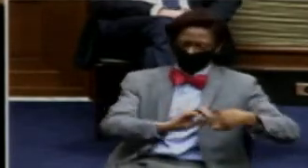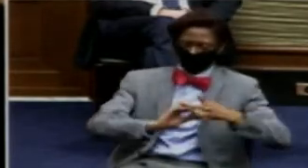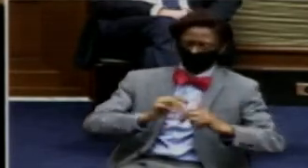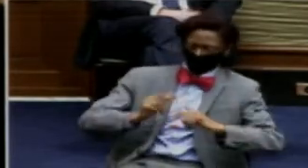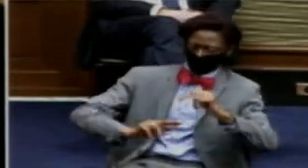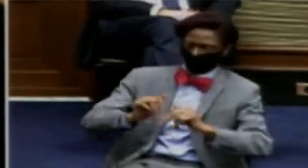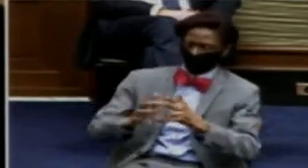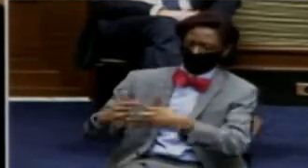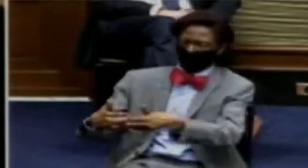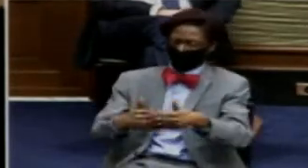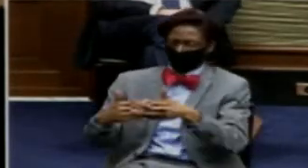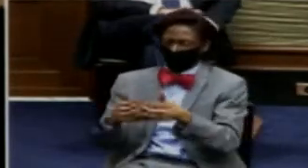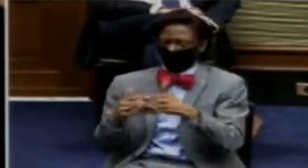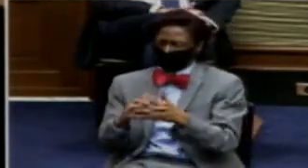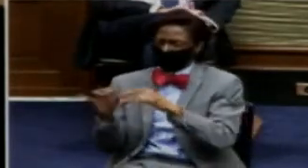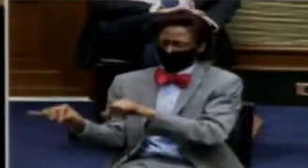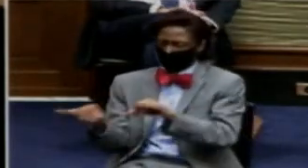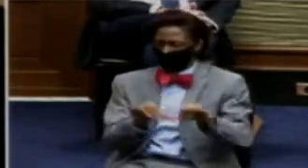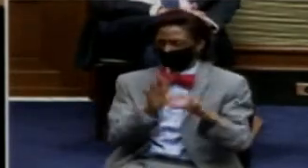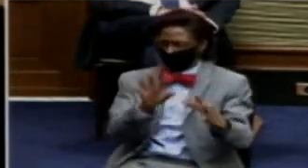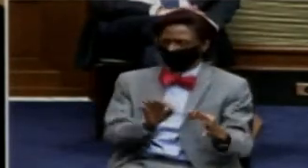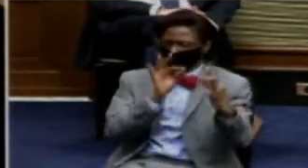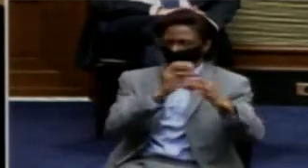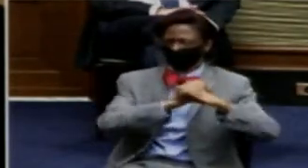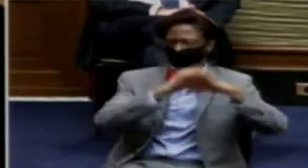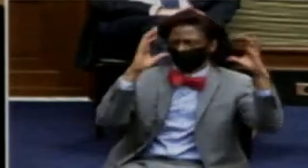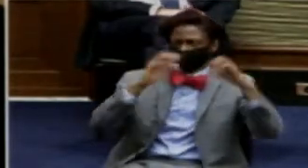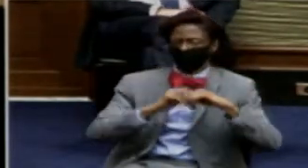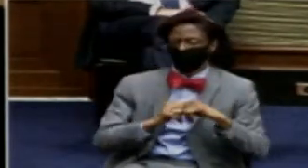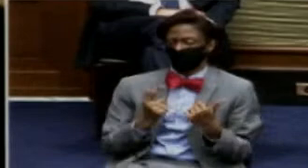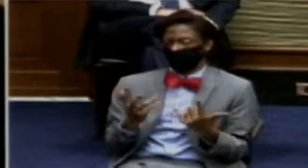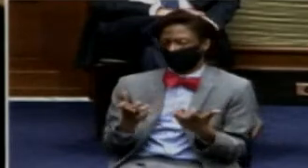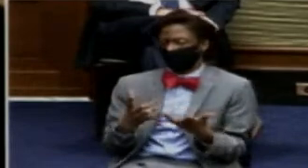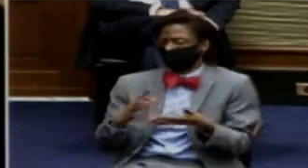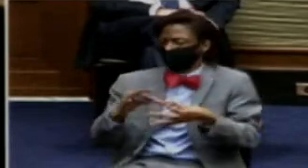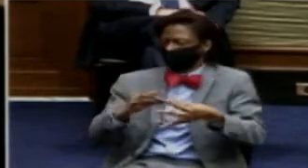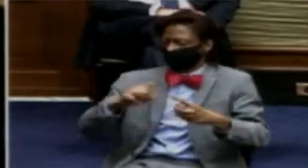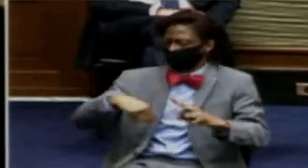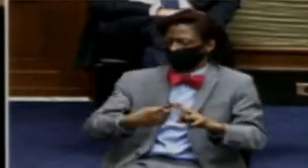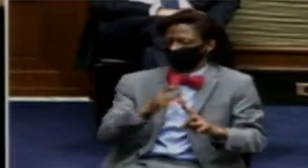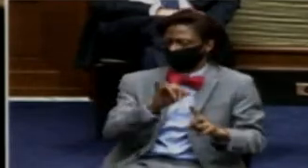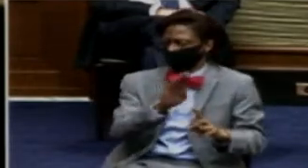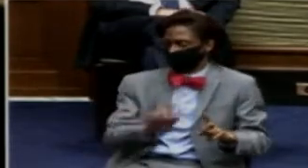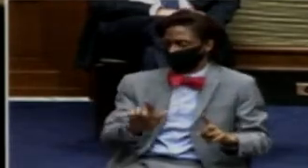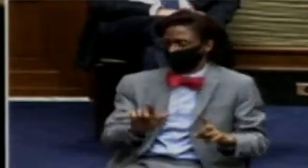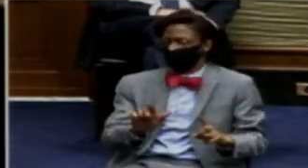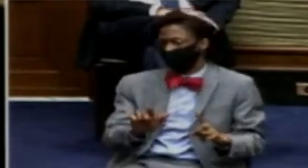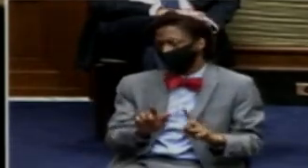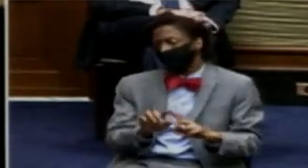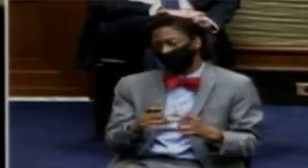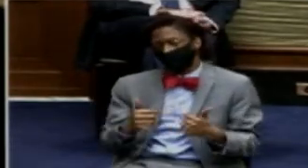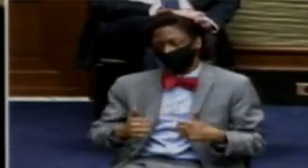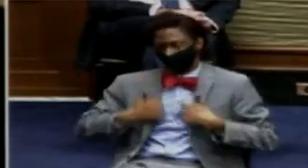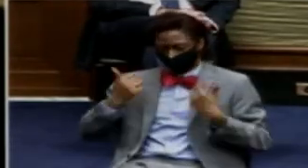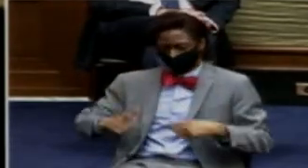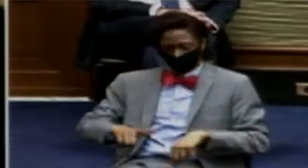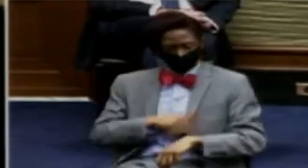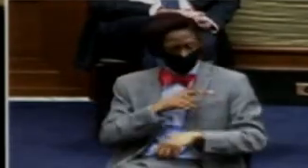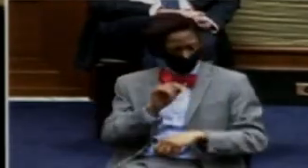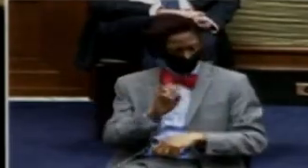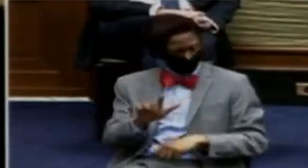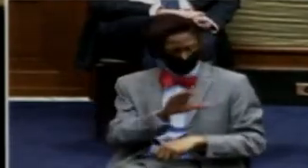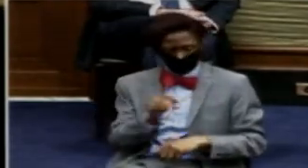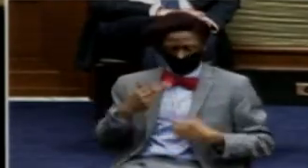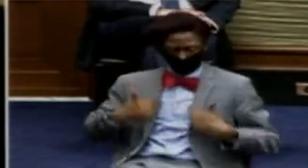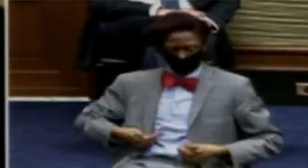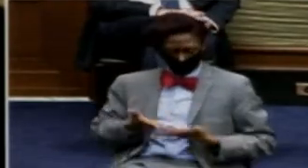good as its ideals. I would like to speak about this bill both as a lifelong civil and human rights advocate,